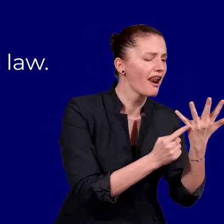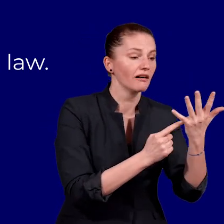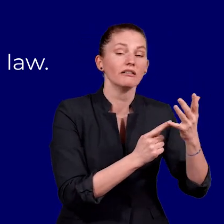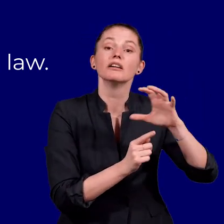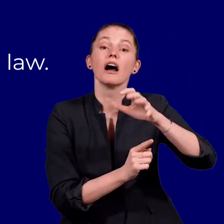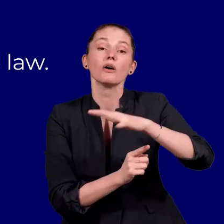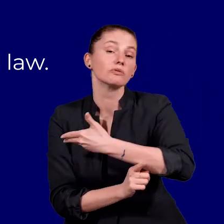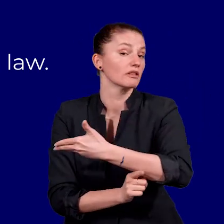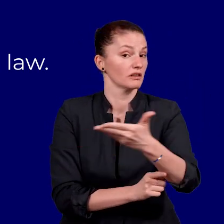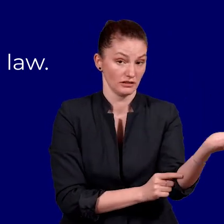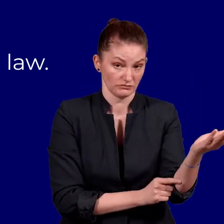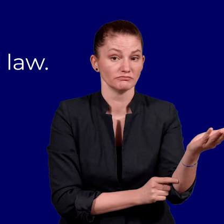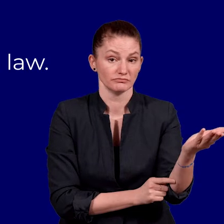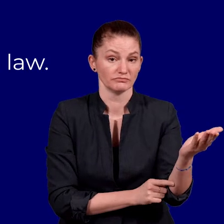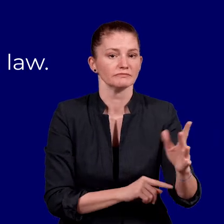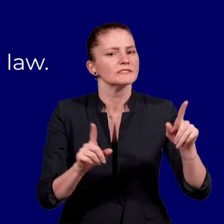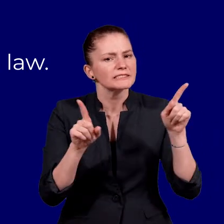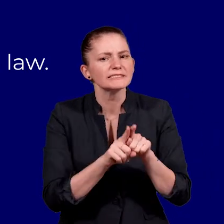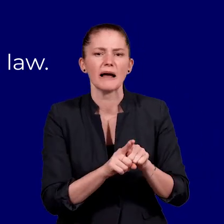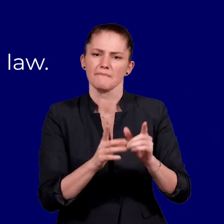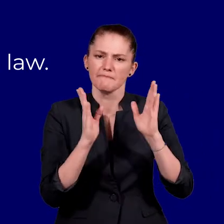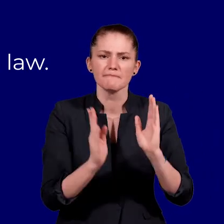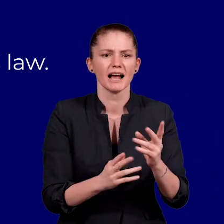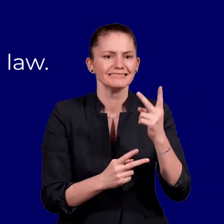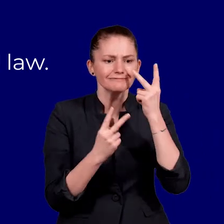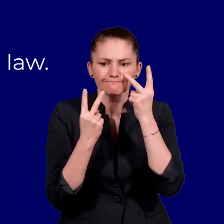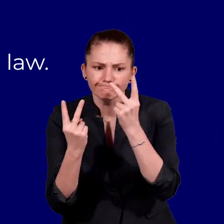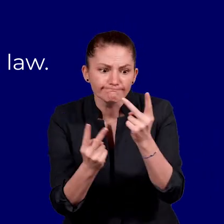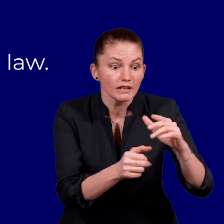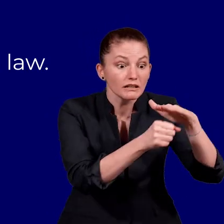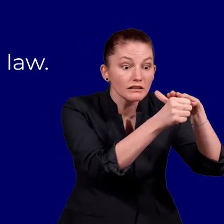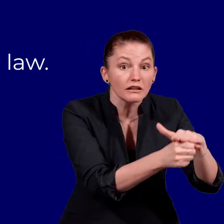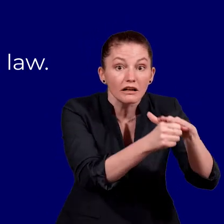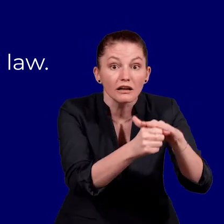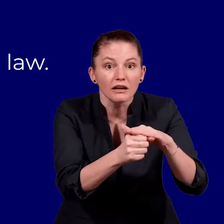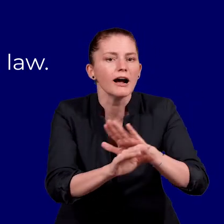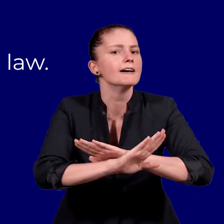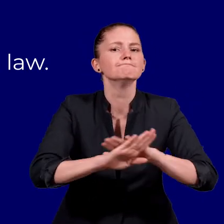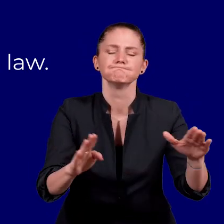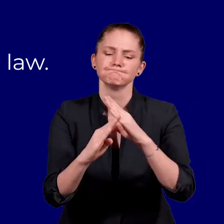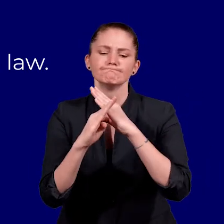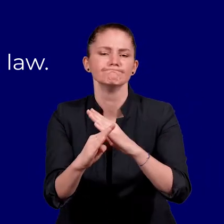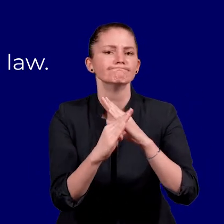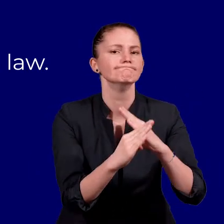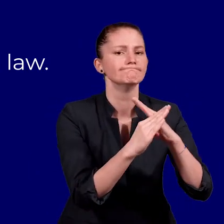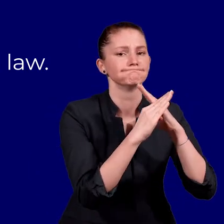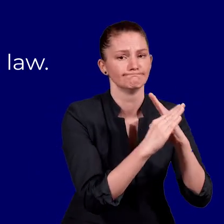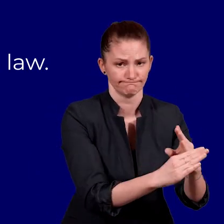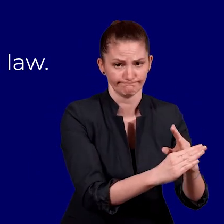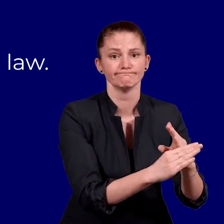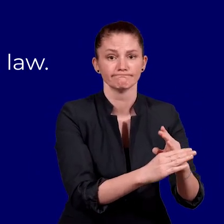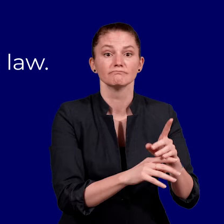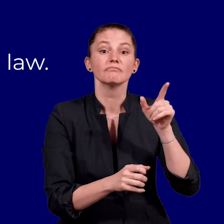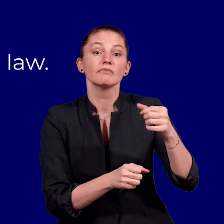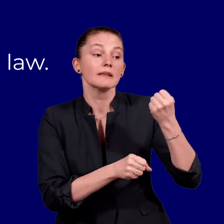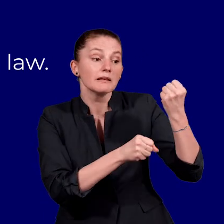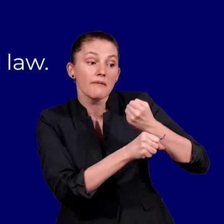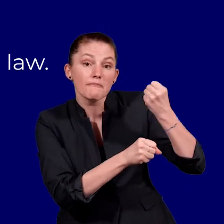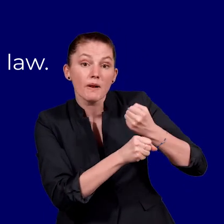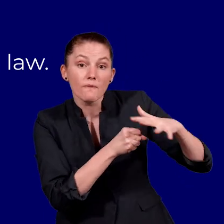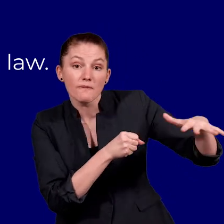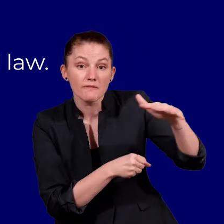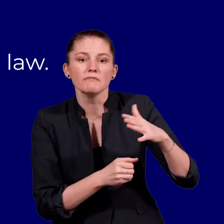take concrete action to prevent discrimination in all areas, not just employment, to